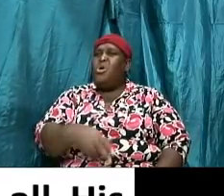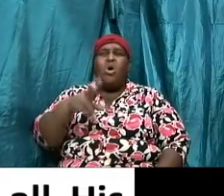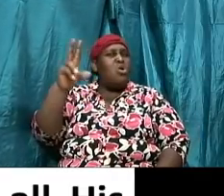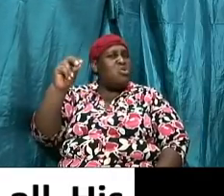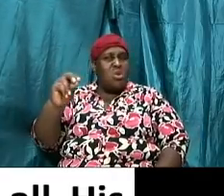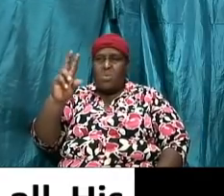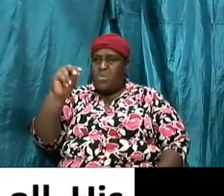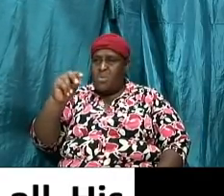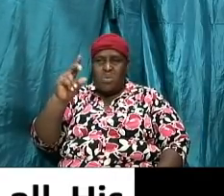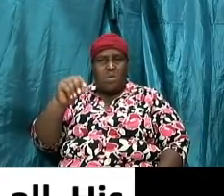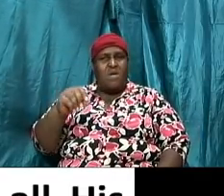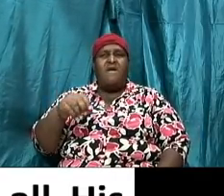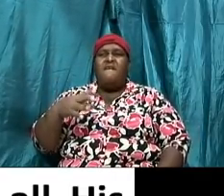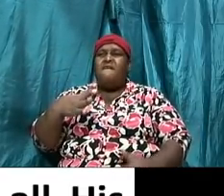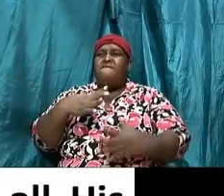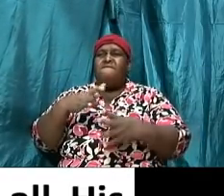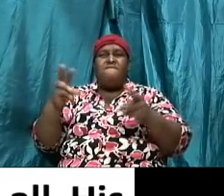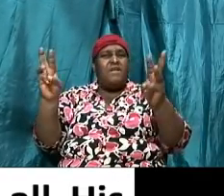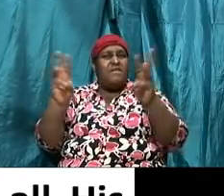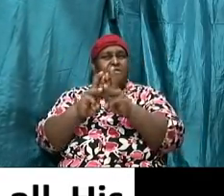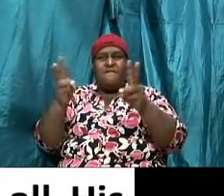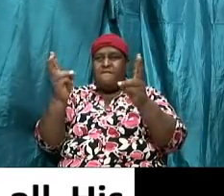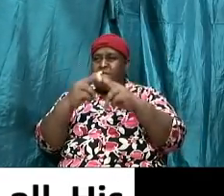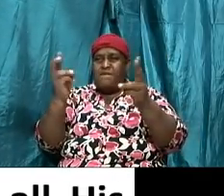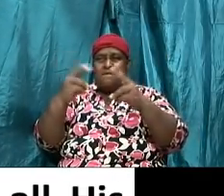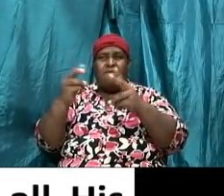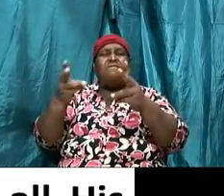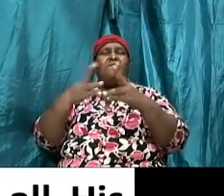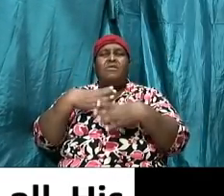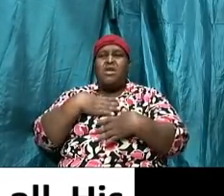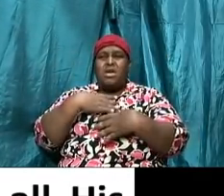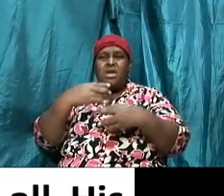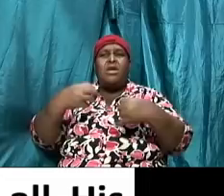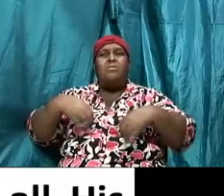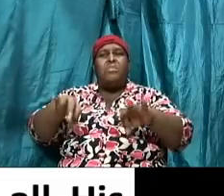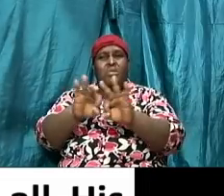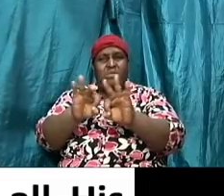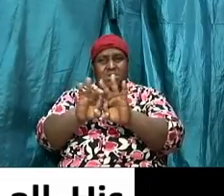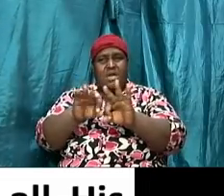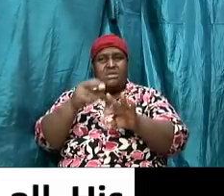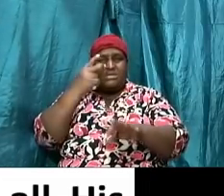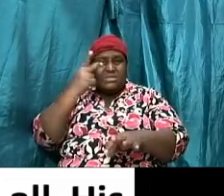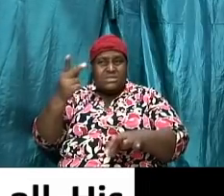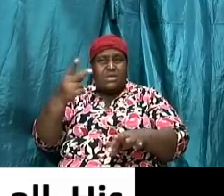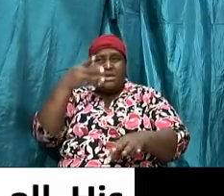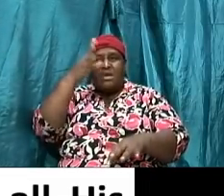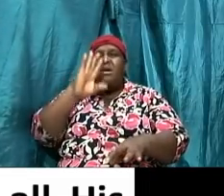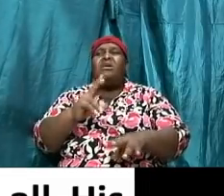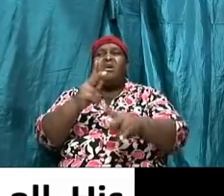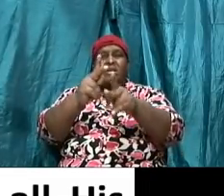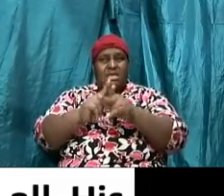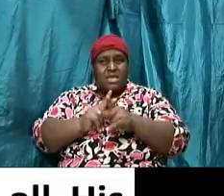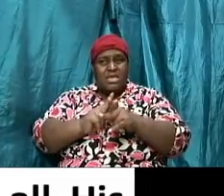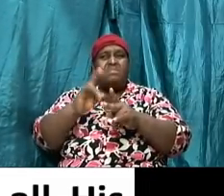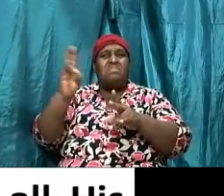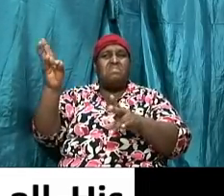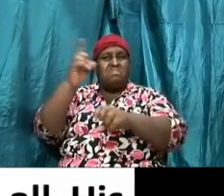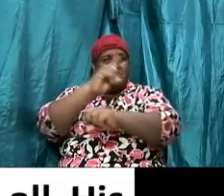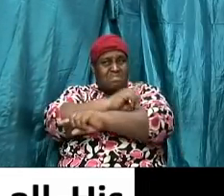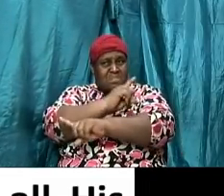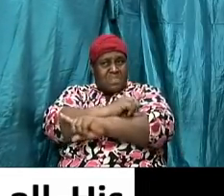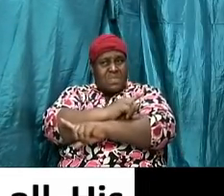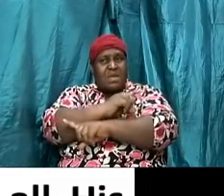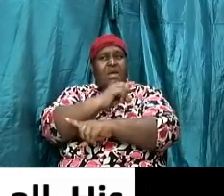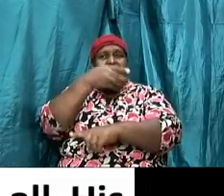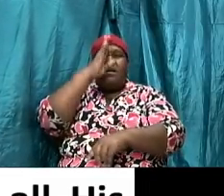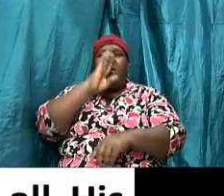very important because a lot of people read the scripture and they say, see it, God kept the Sabbath. But God, what the scripture said that God rested from